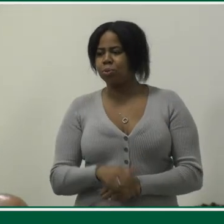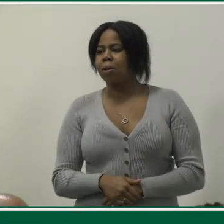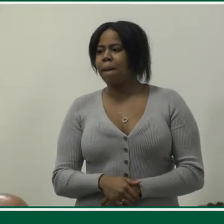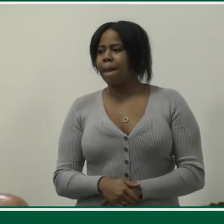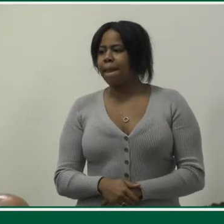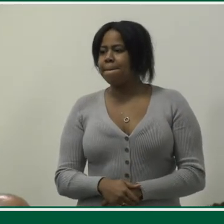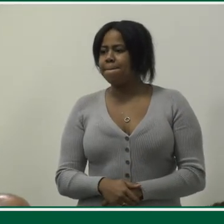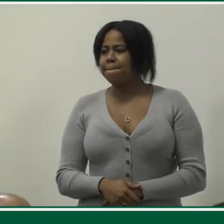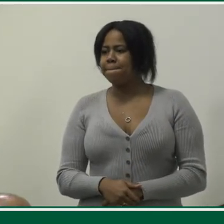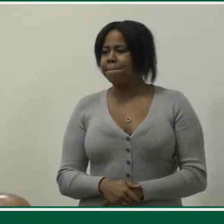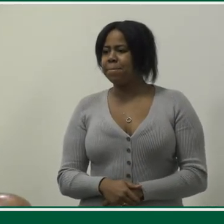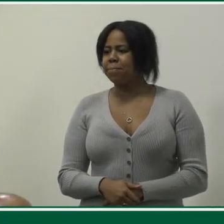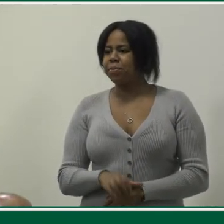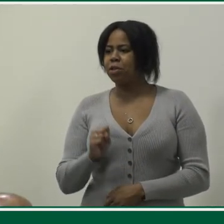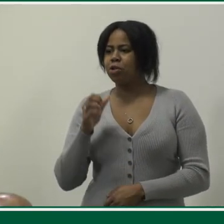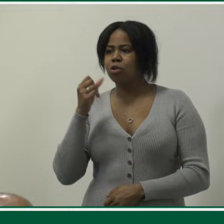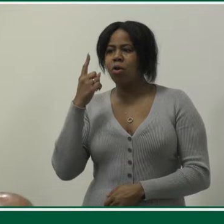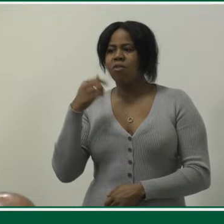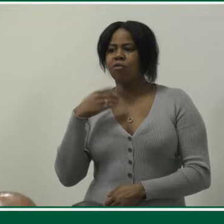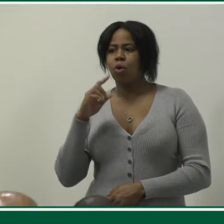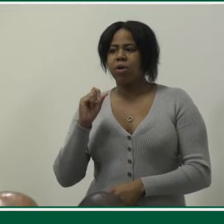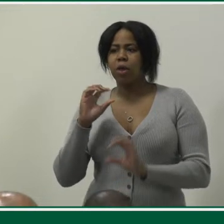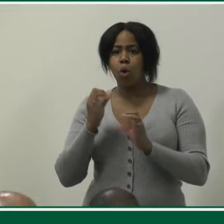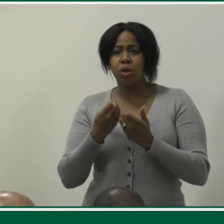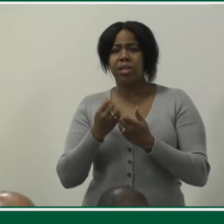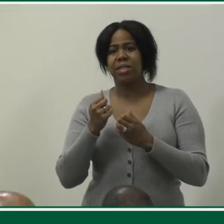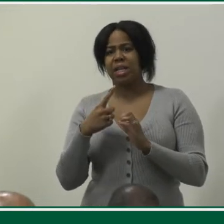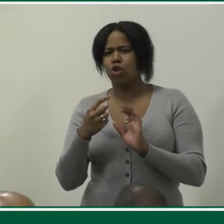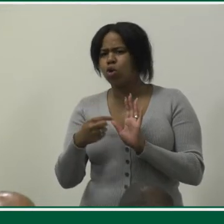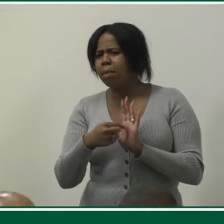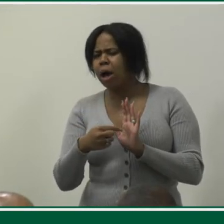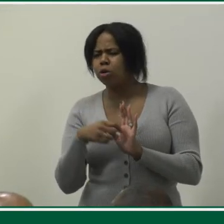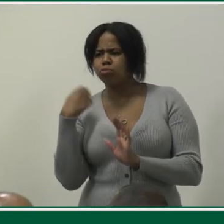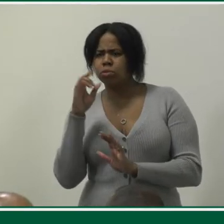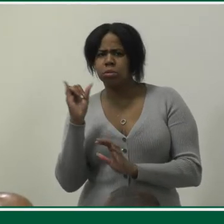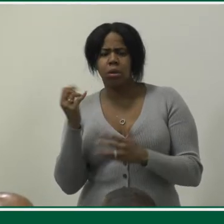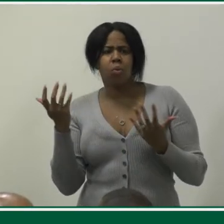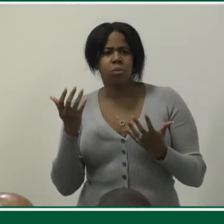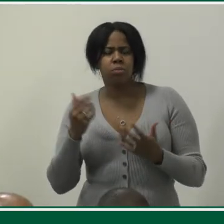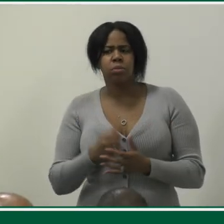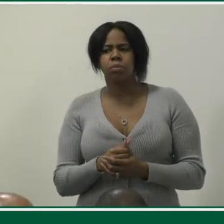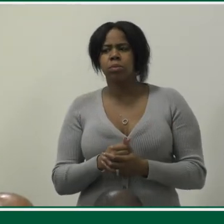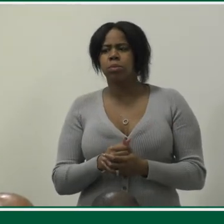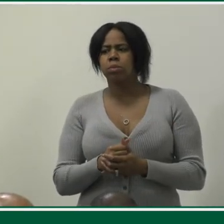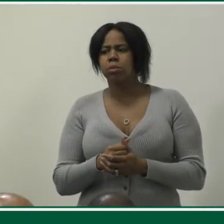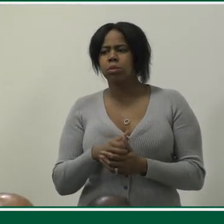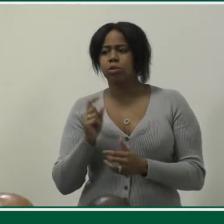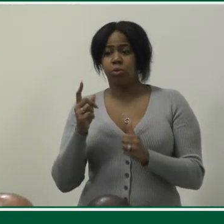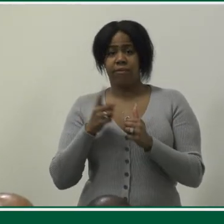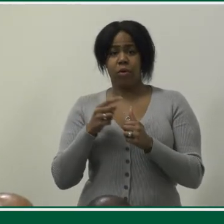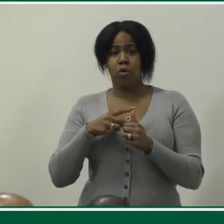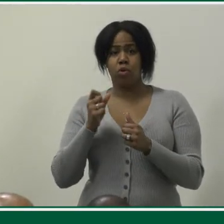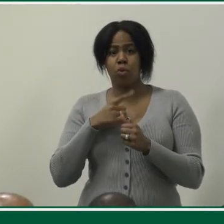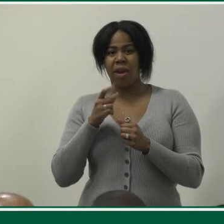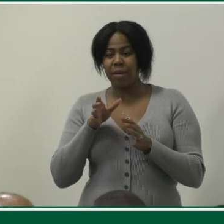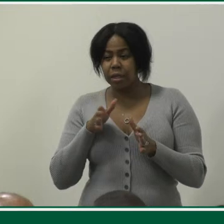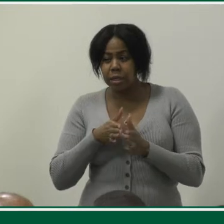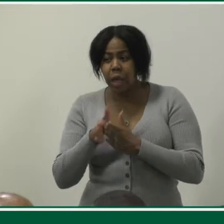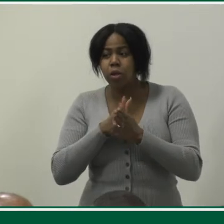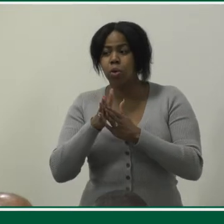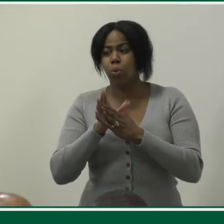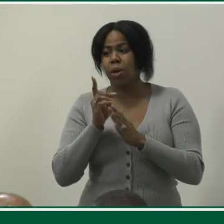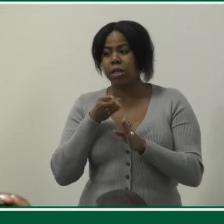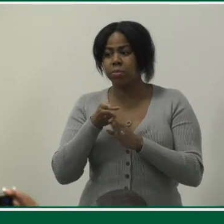that. In terms of the organizational model, what does this look like? Well, first of all, there's accelerated specialized